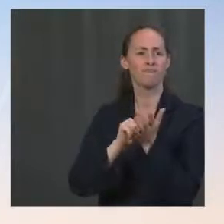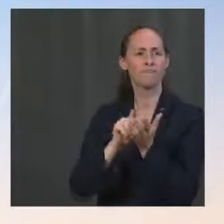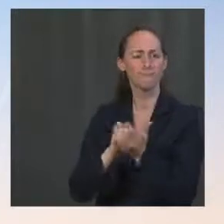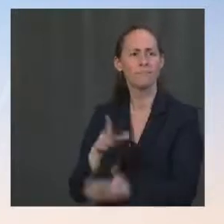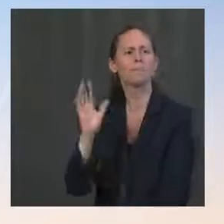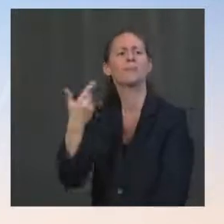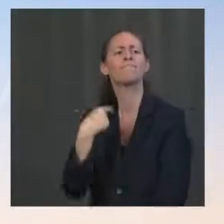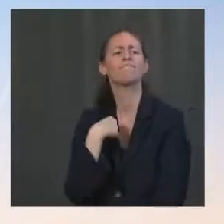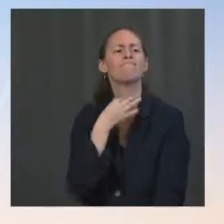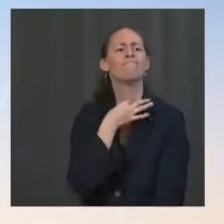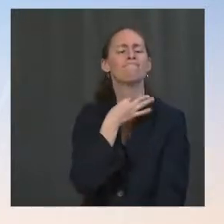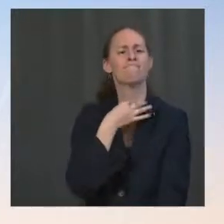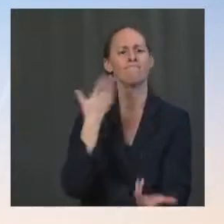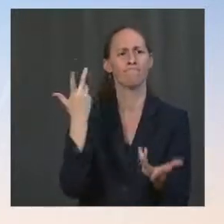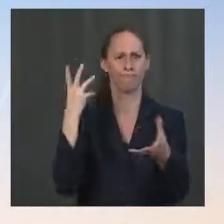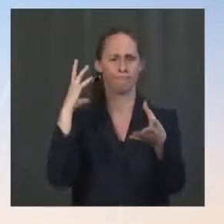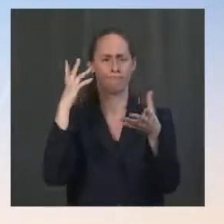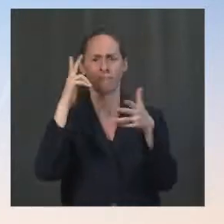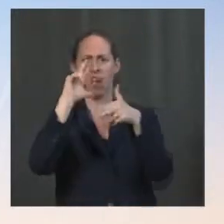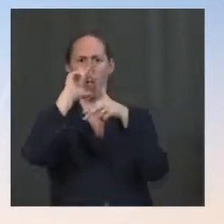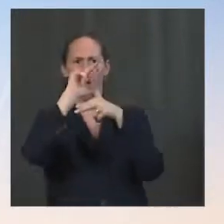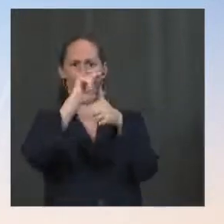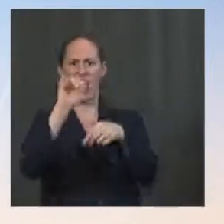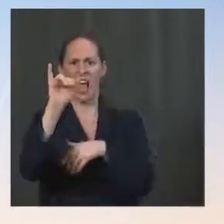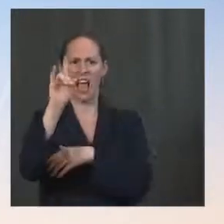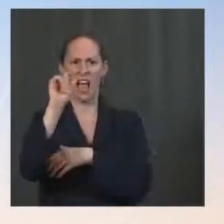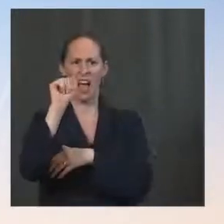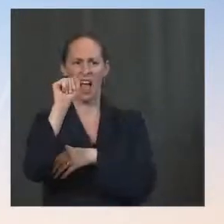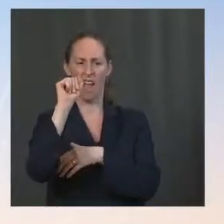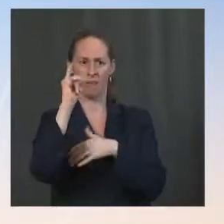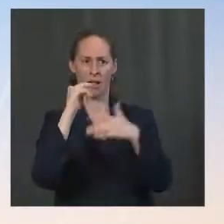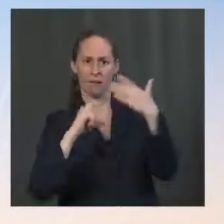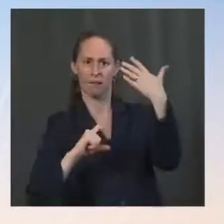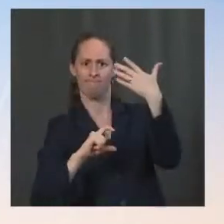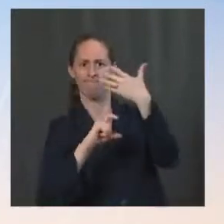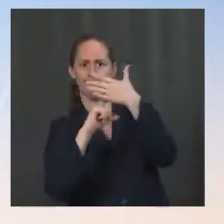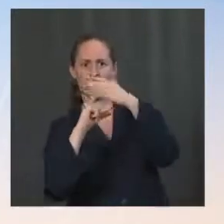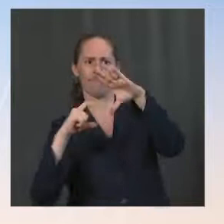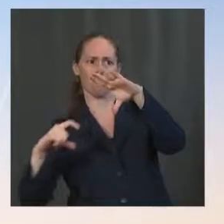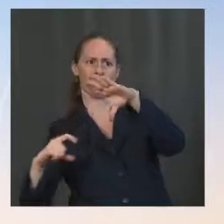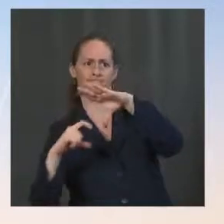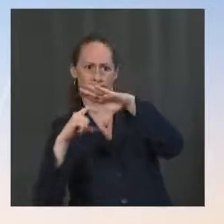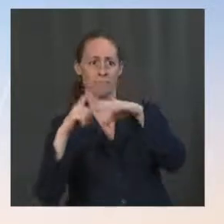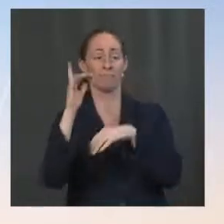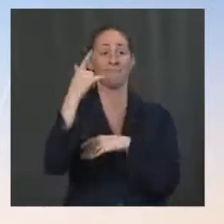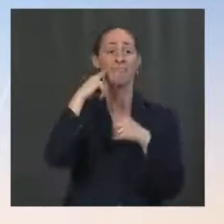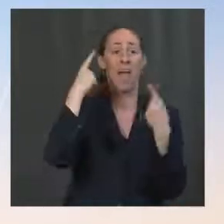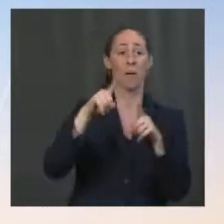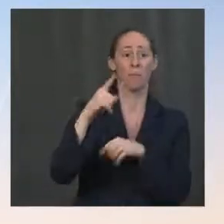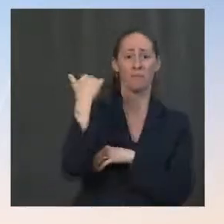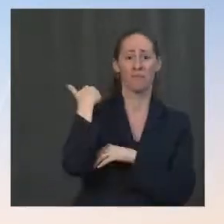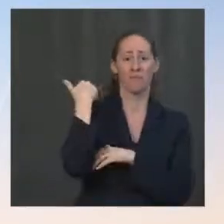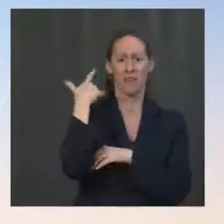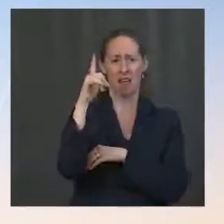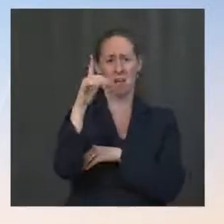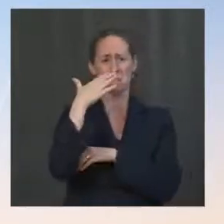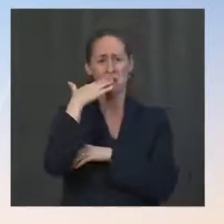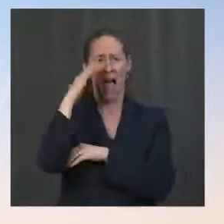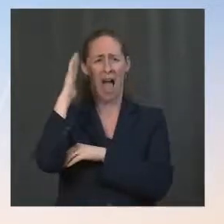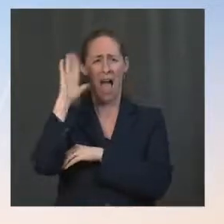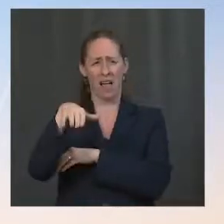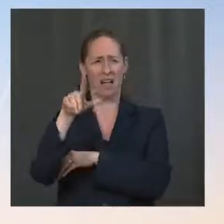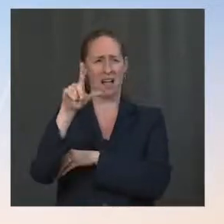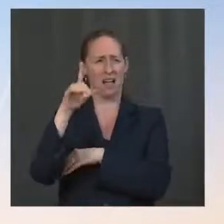today marks the 1-year anniversary since an even stronger storm, Hurricane Laura, devastated Lake Charles in southwest